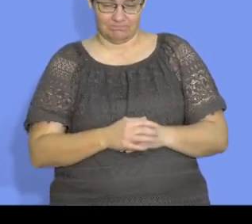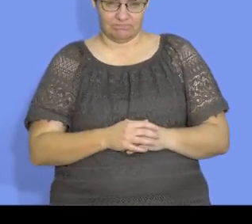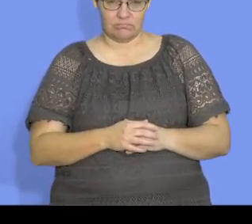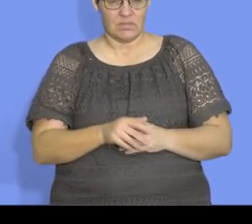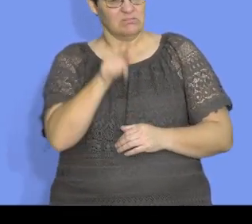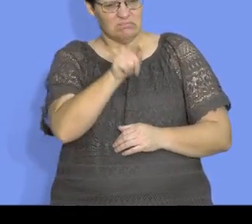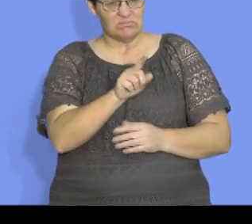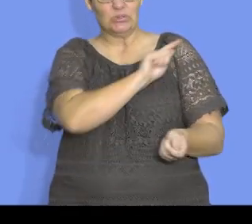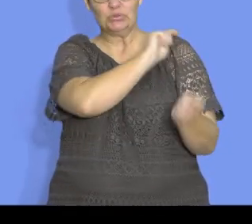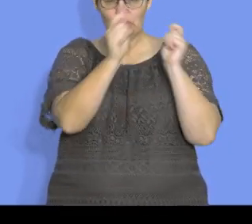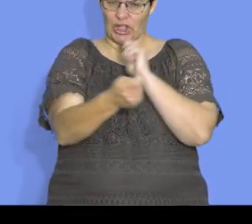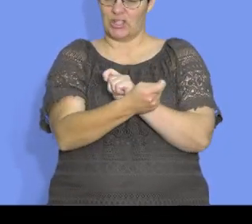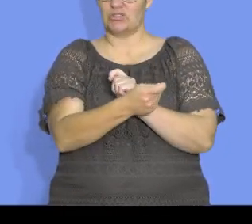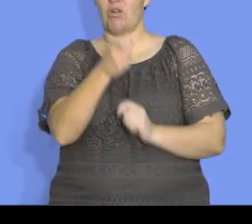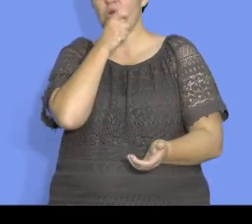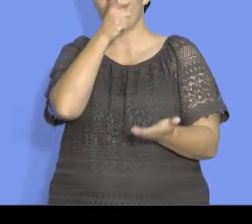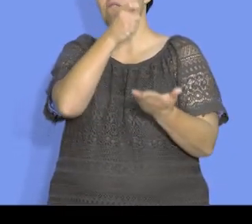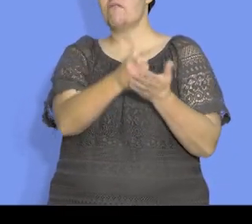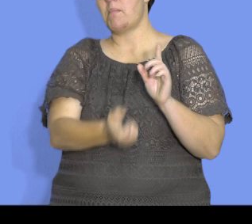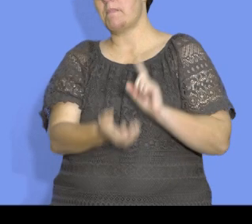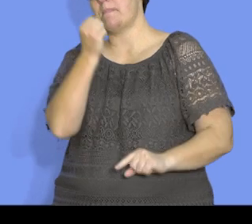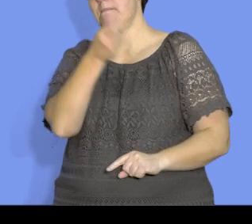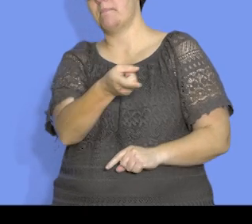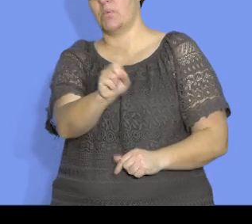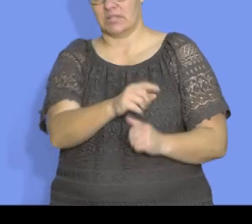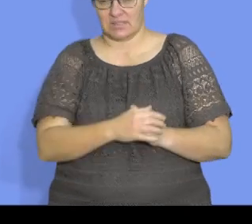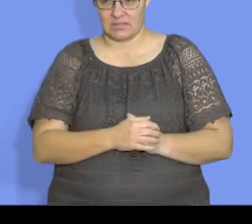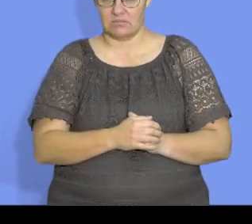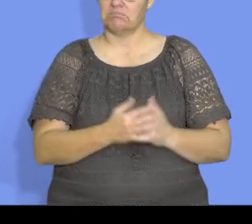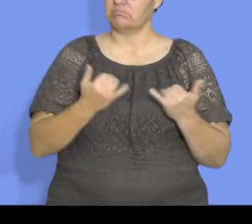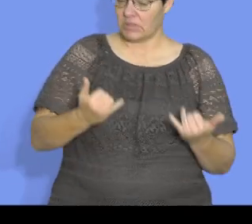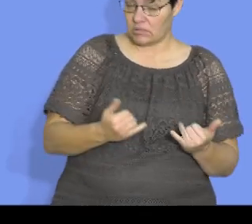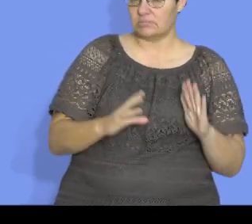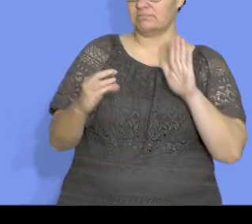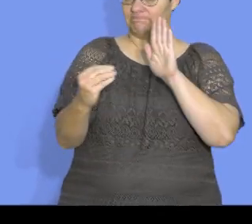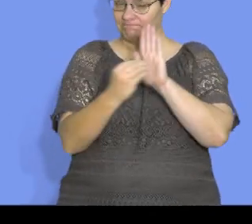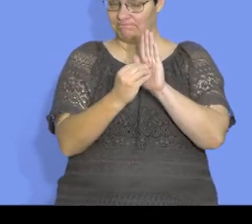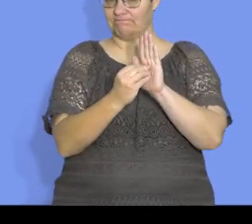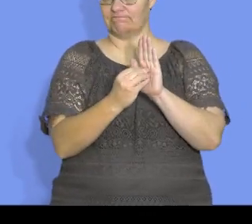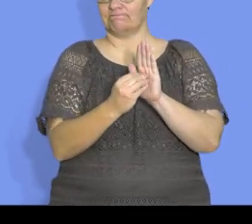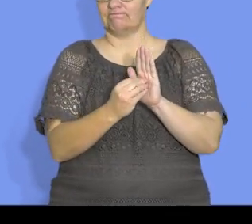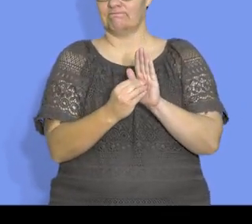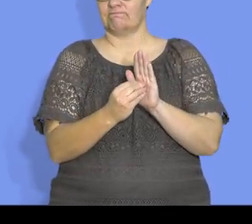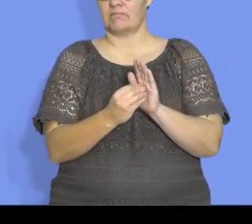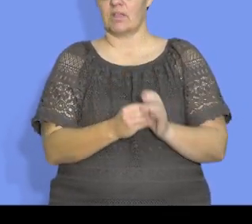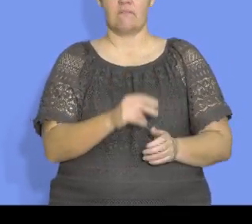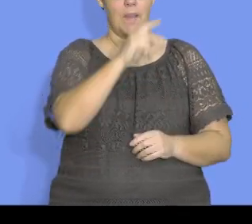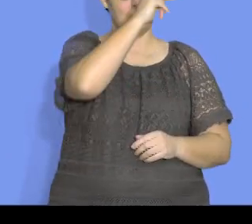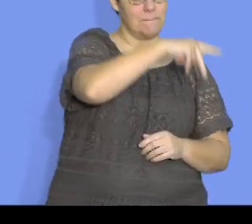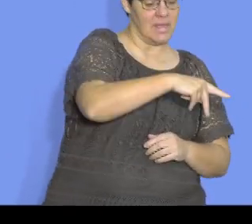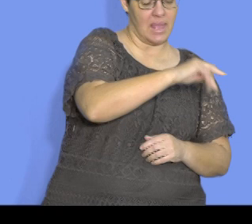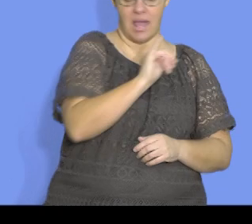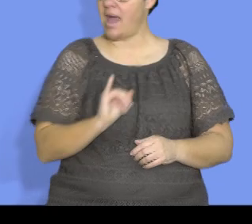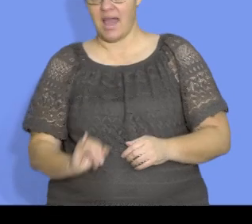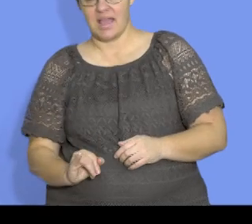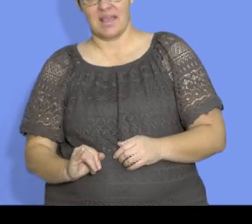are we going to change it to confirm our prediction? Well, we're going to plot the graph not of P against